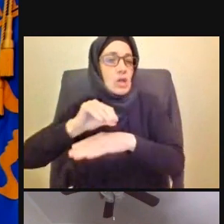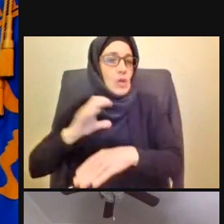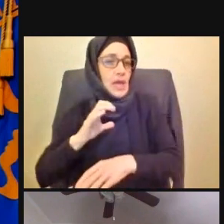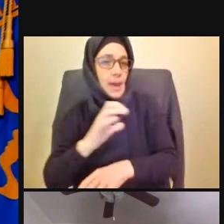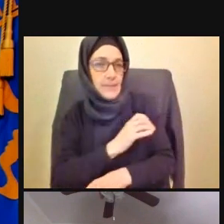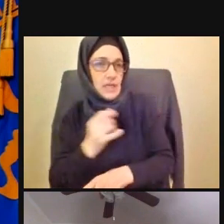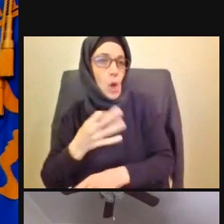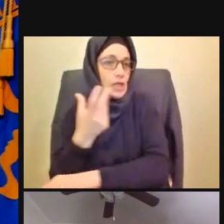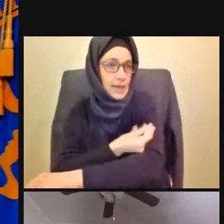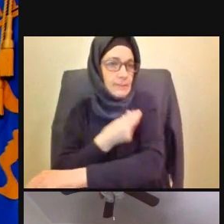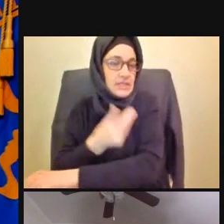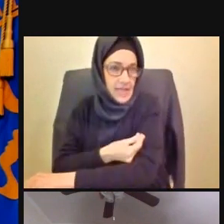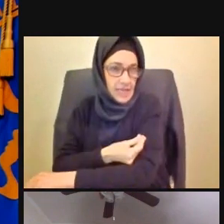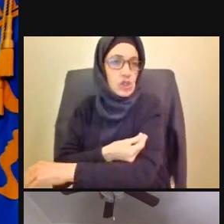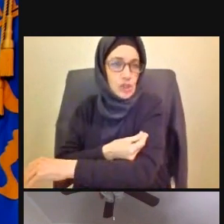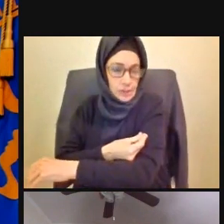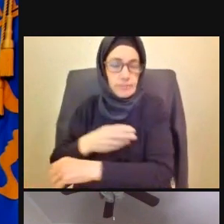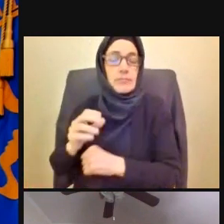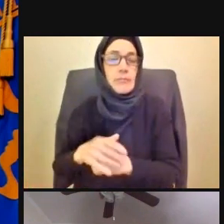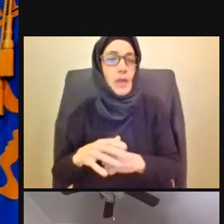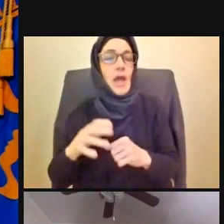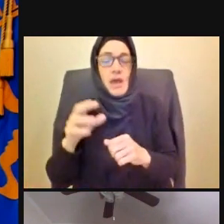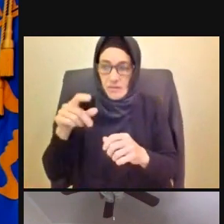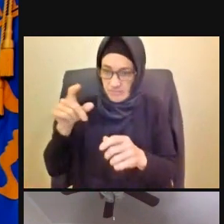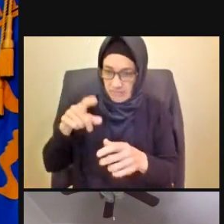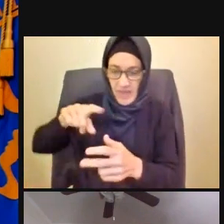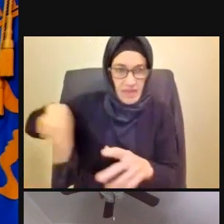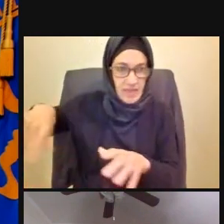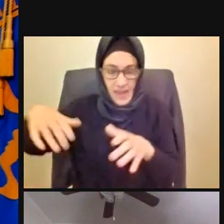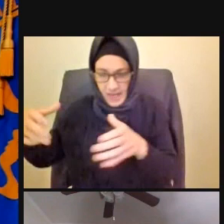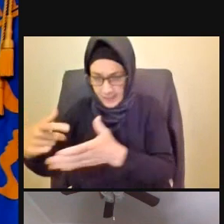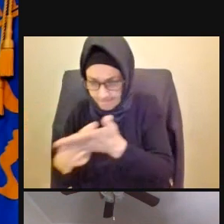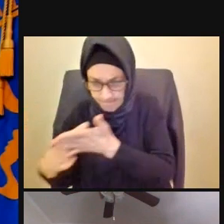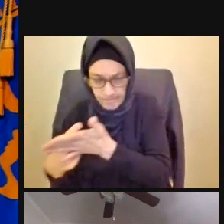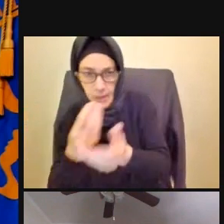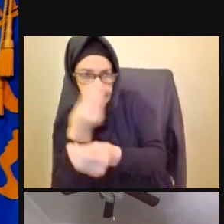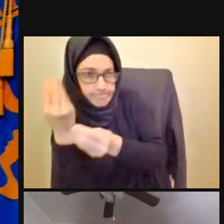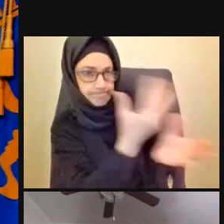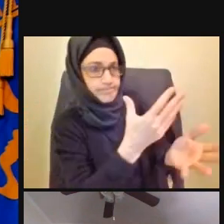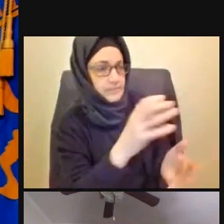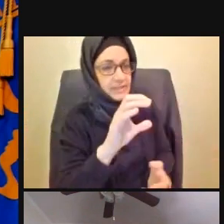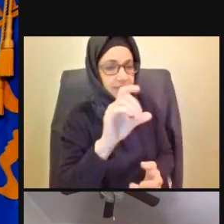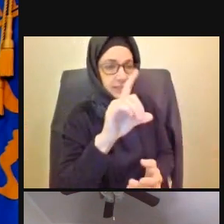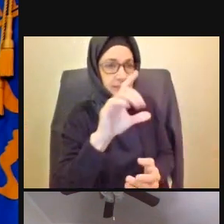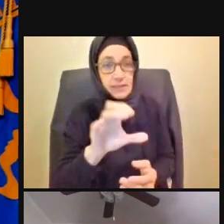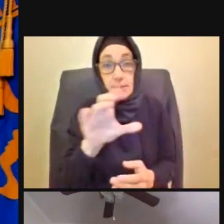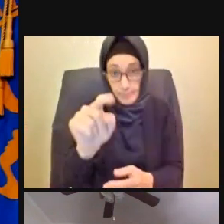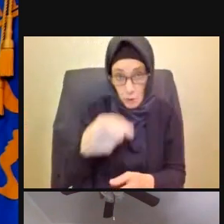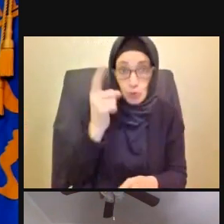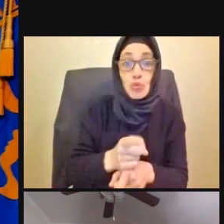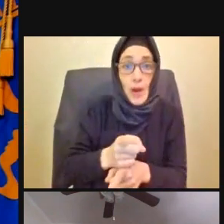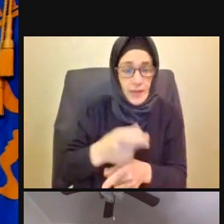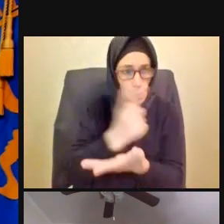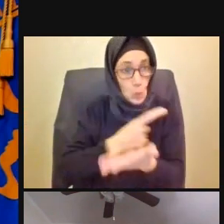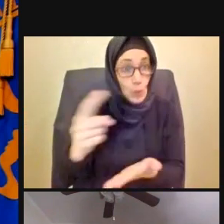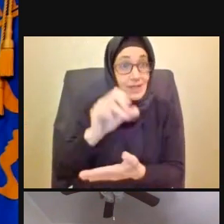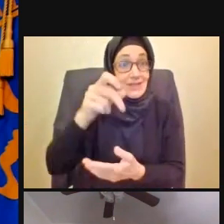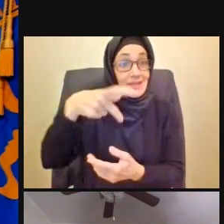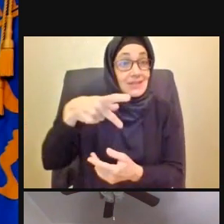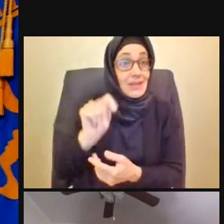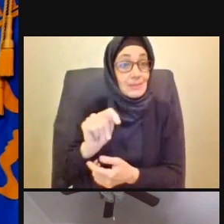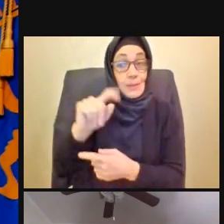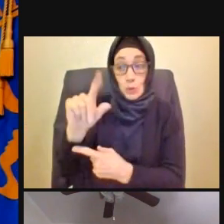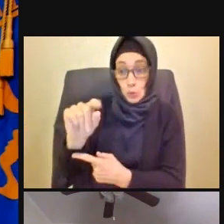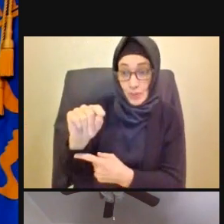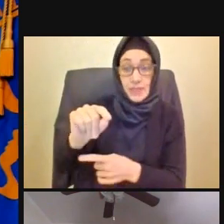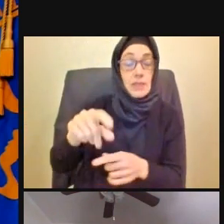CDC. But you're absolutely correct. Starting the week of September the 20th, individuals starting from